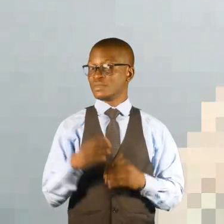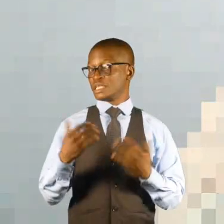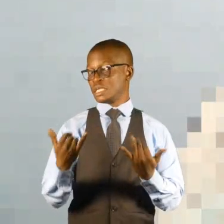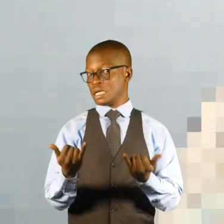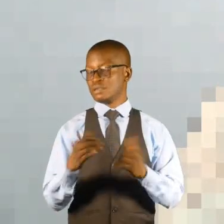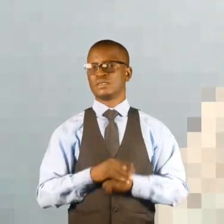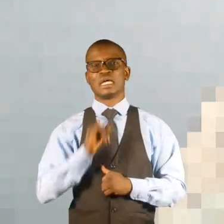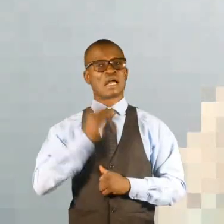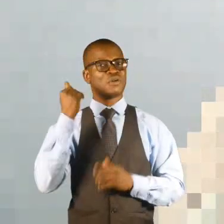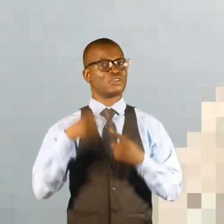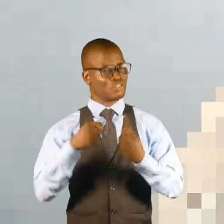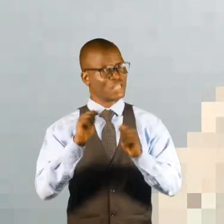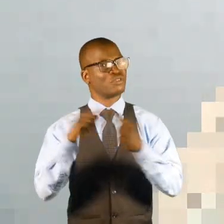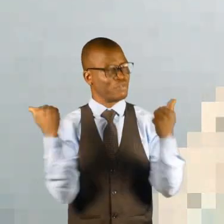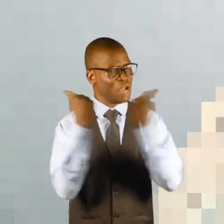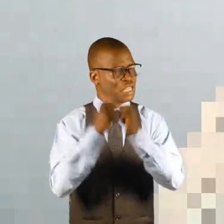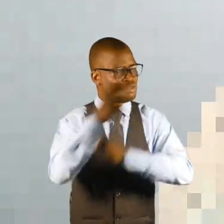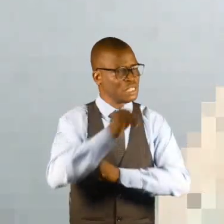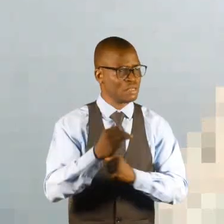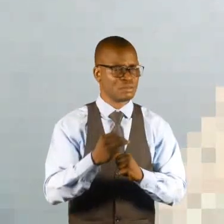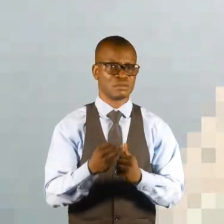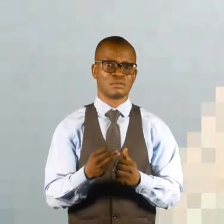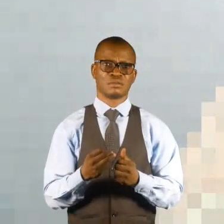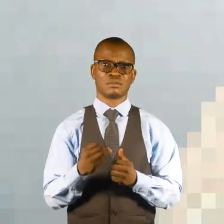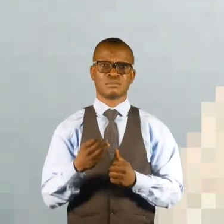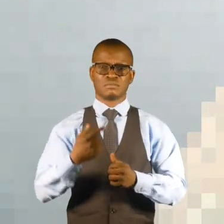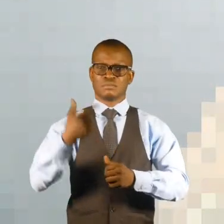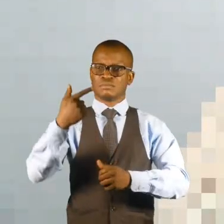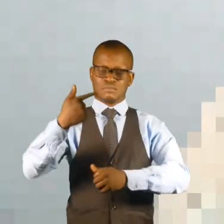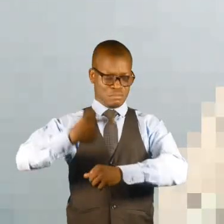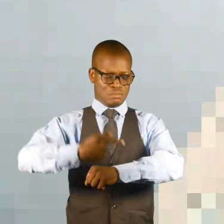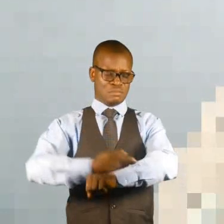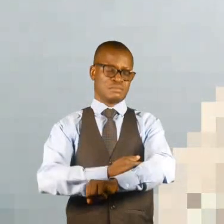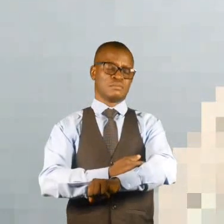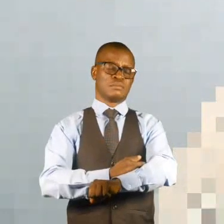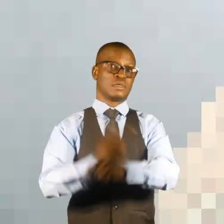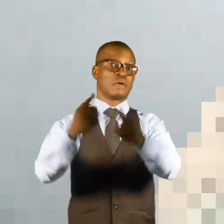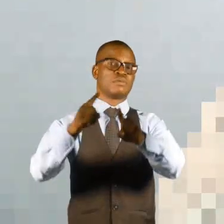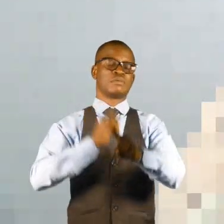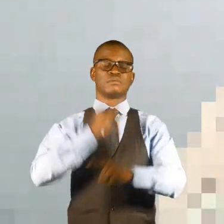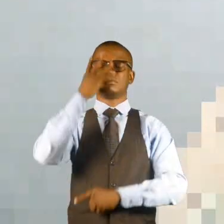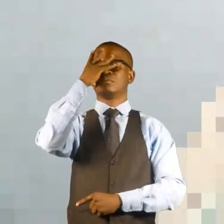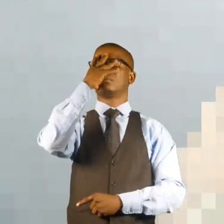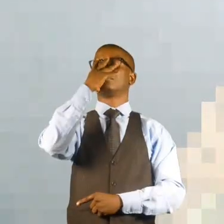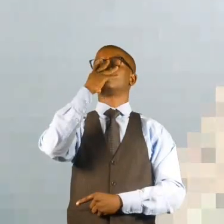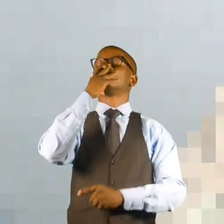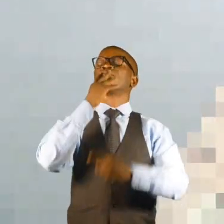keep quiet. So I was trying to fight with them. They injected me, so I slept